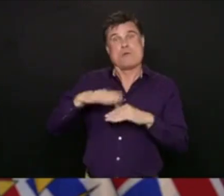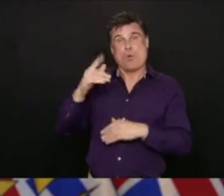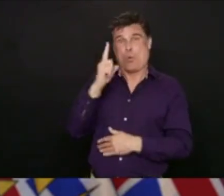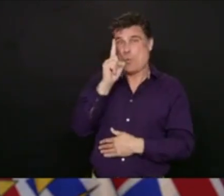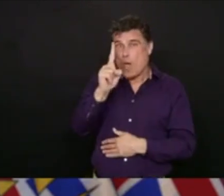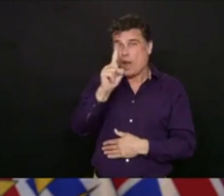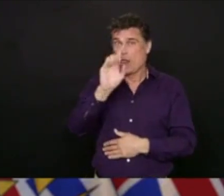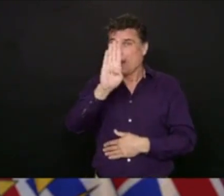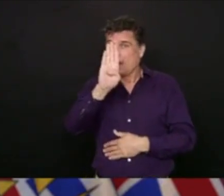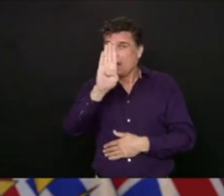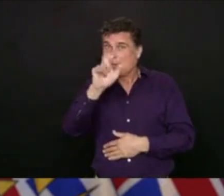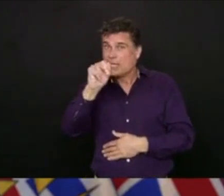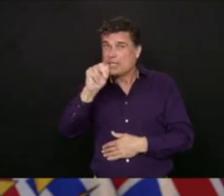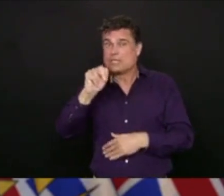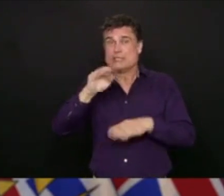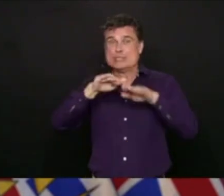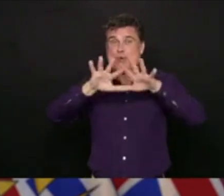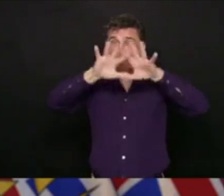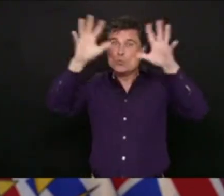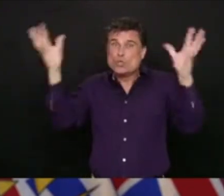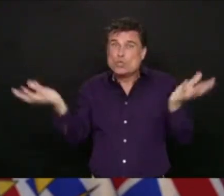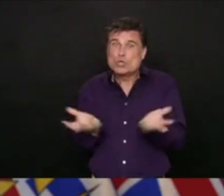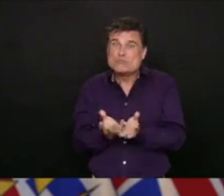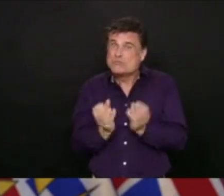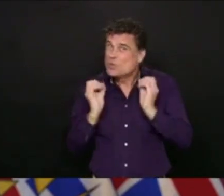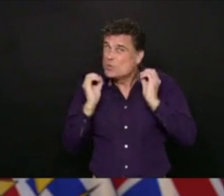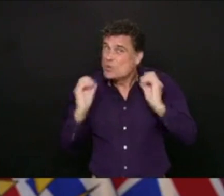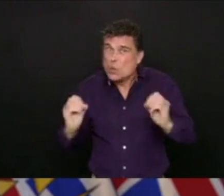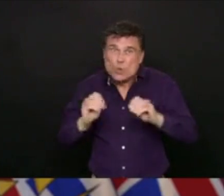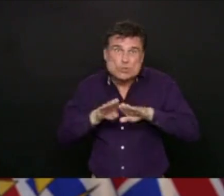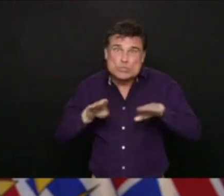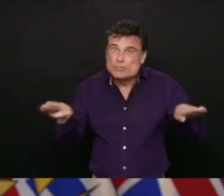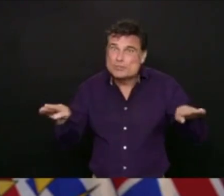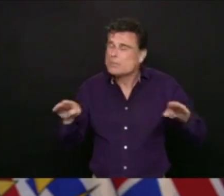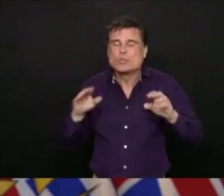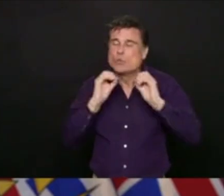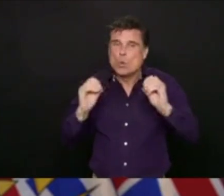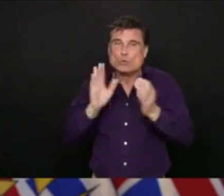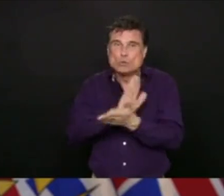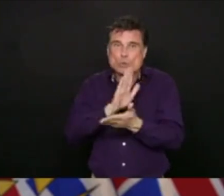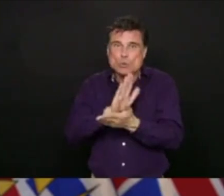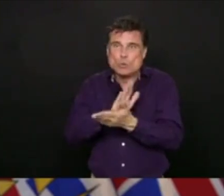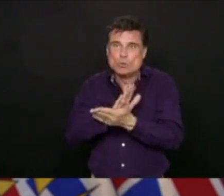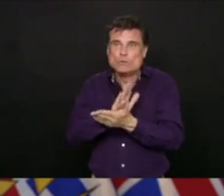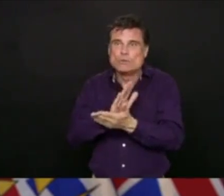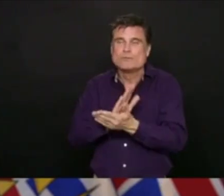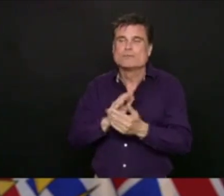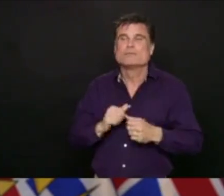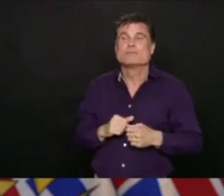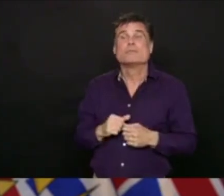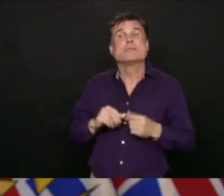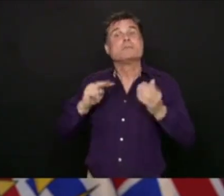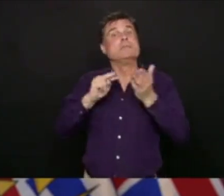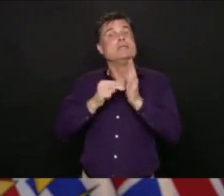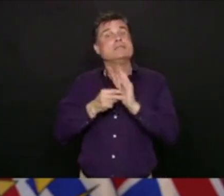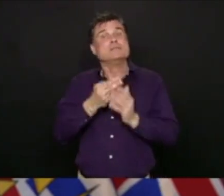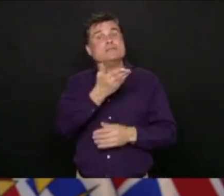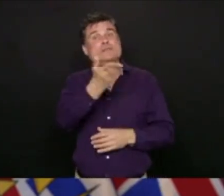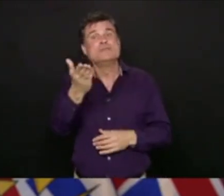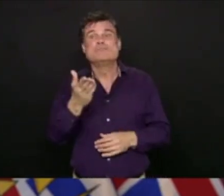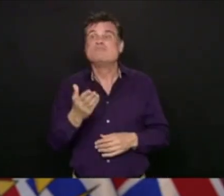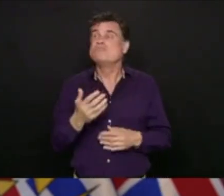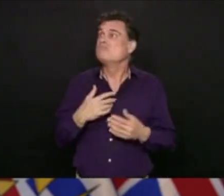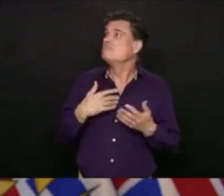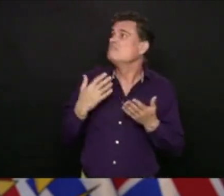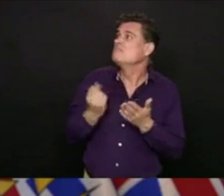we don't have opportunities to learn. We will make sure your children, who are our future, are given the